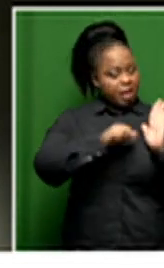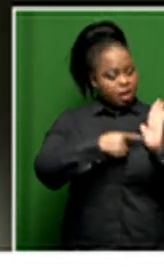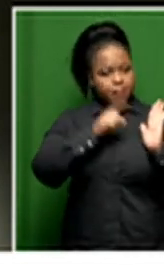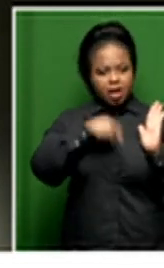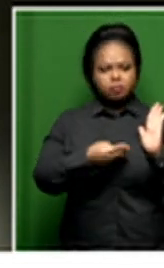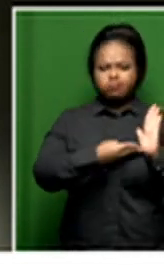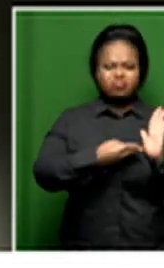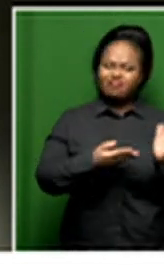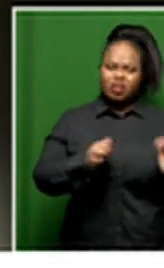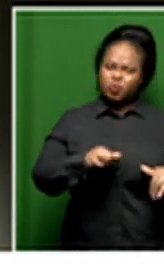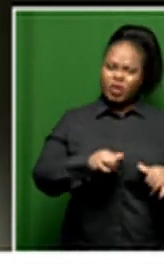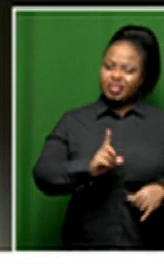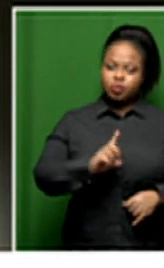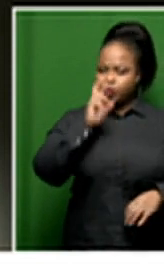happen.